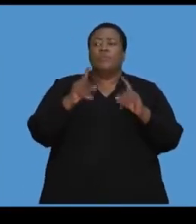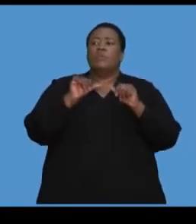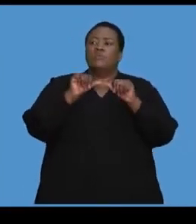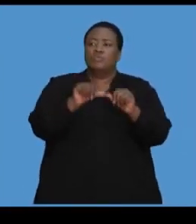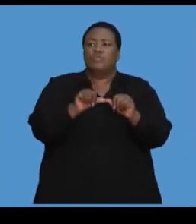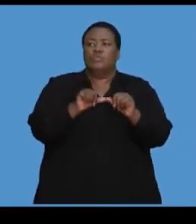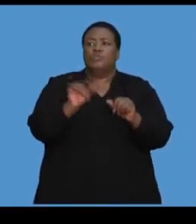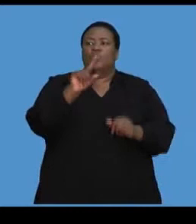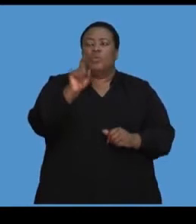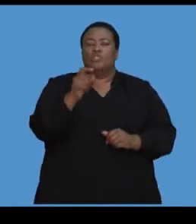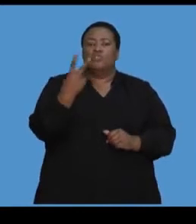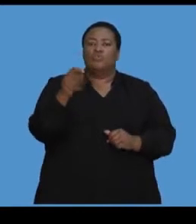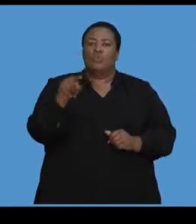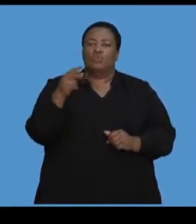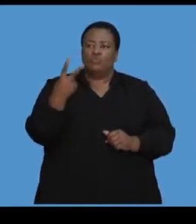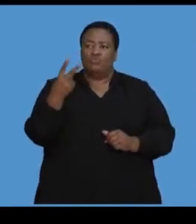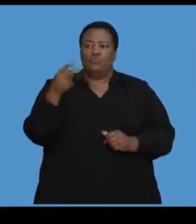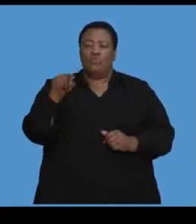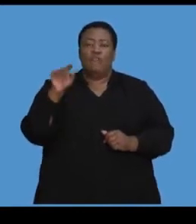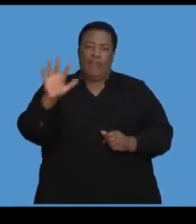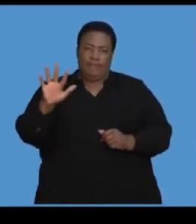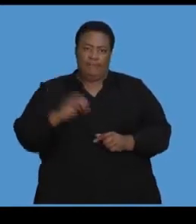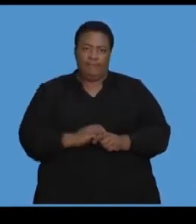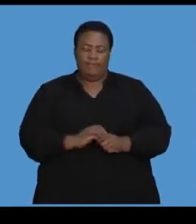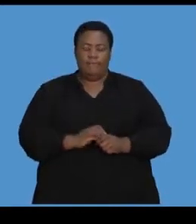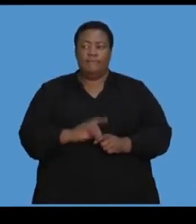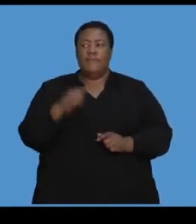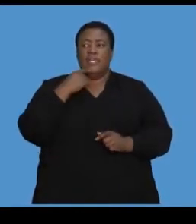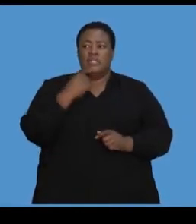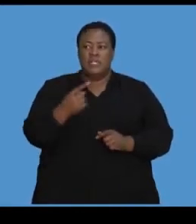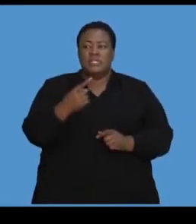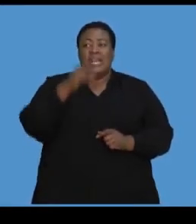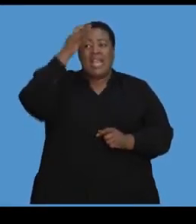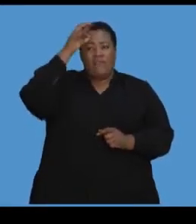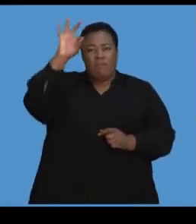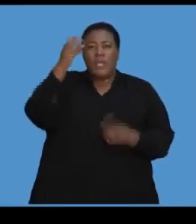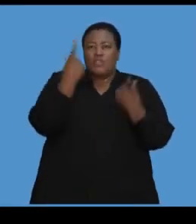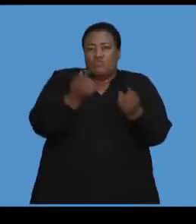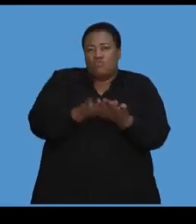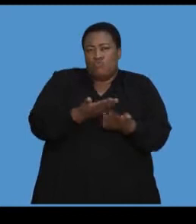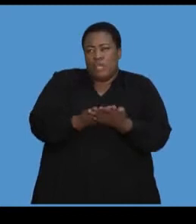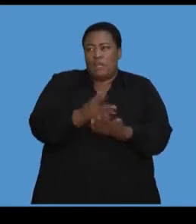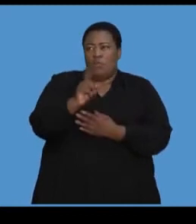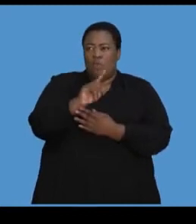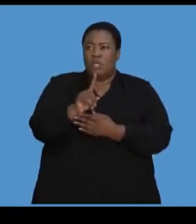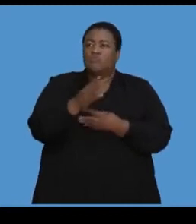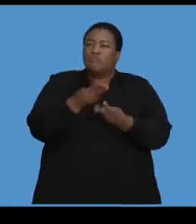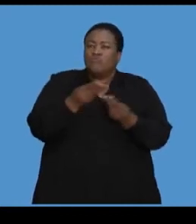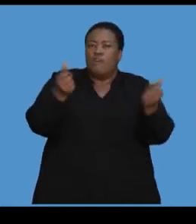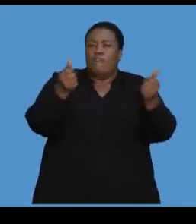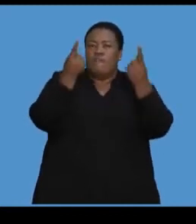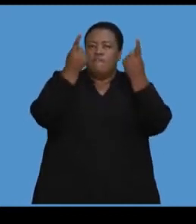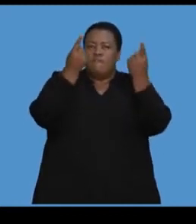along. Let's look at question 2.2.5. It says, what can the government do to solve the